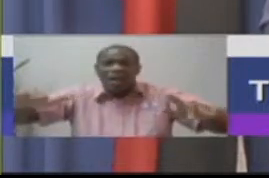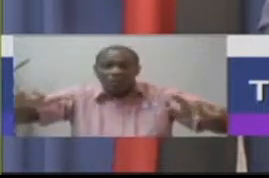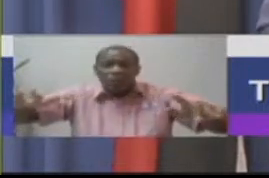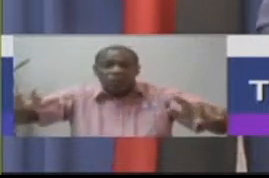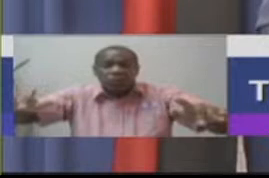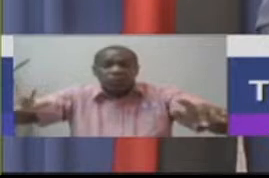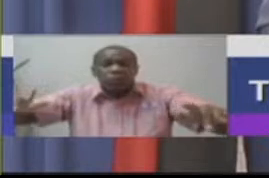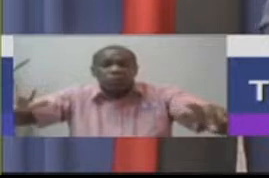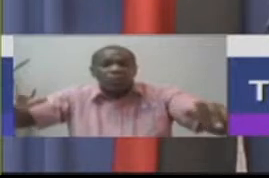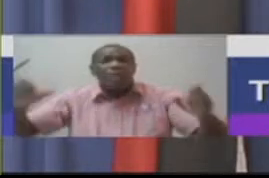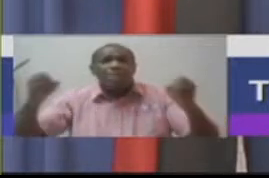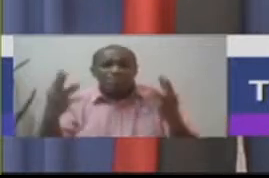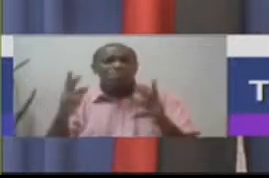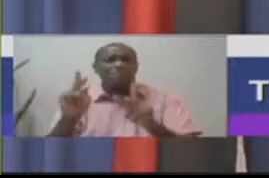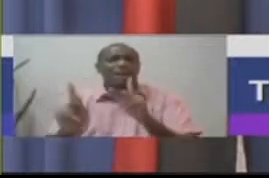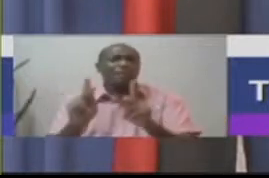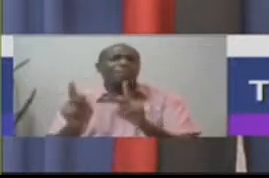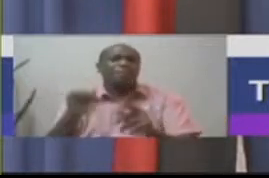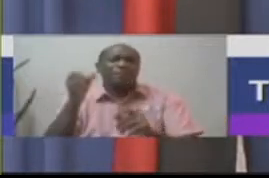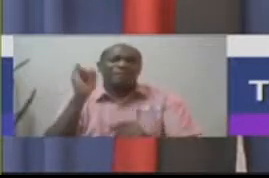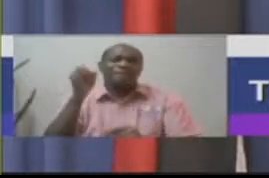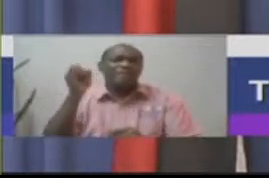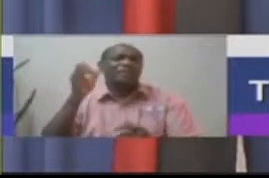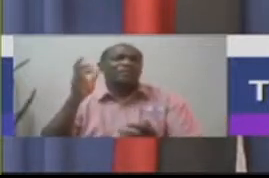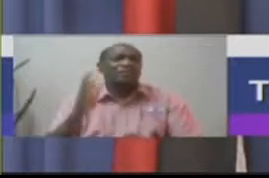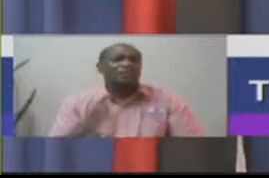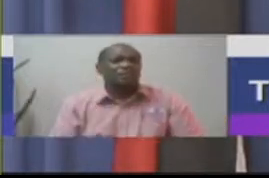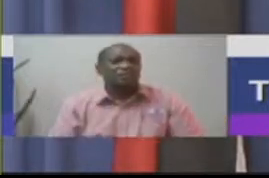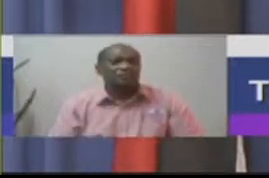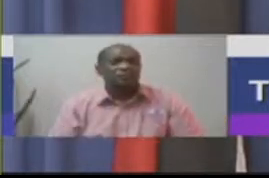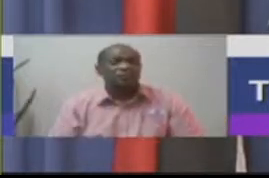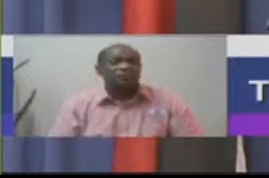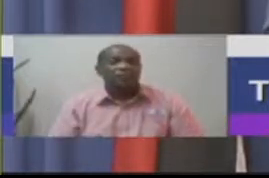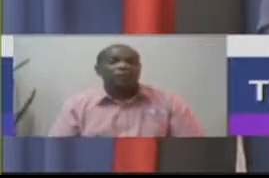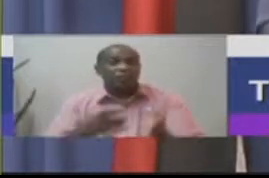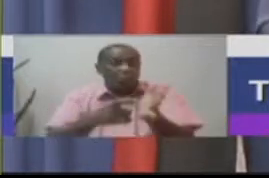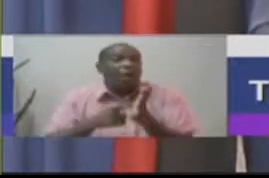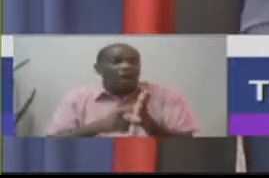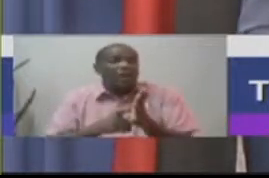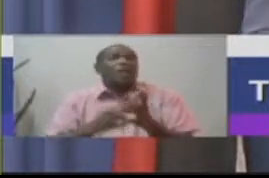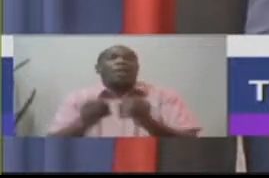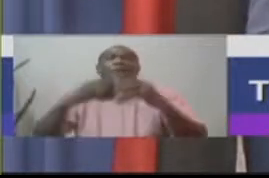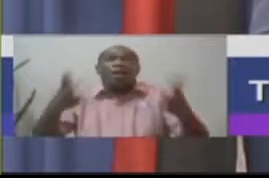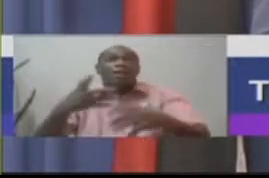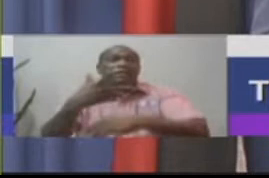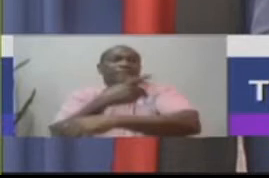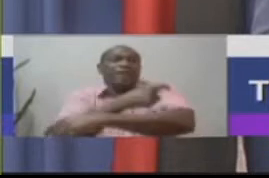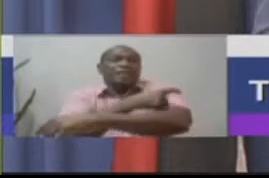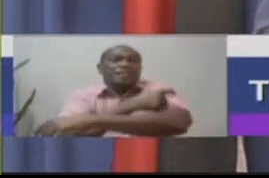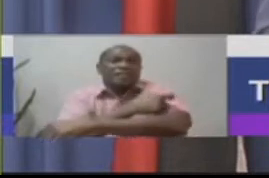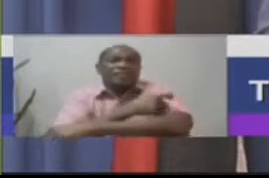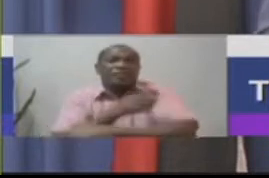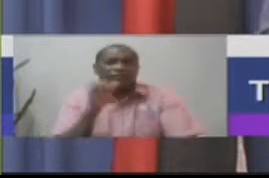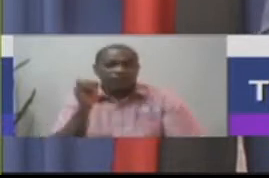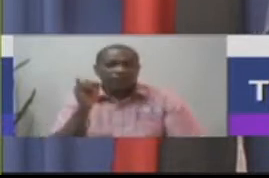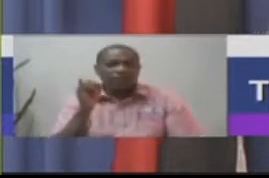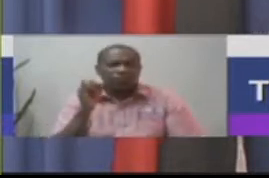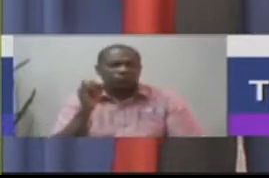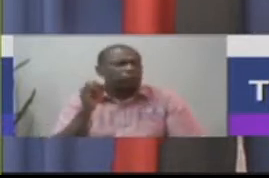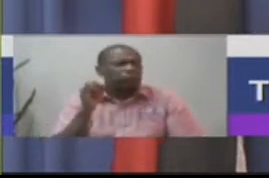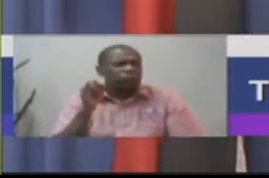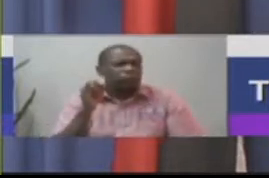infection levels requiring massive doses of vaccines. And I did tell you last week, and it remains that